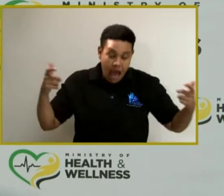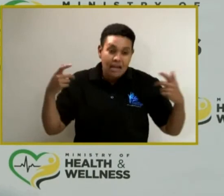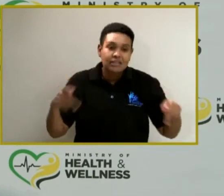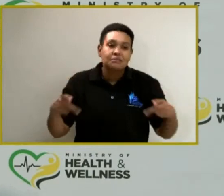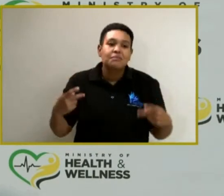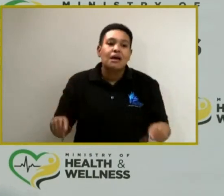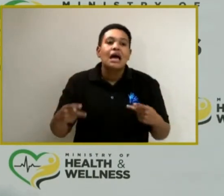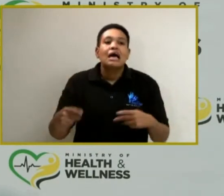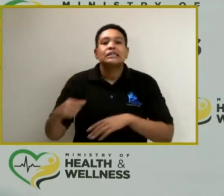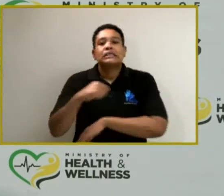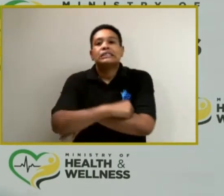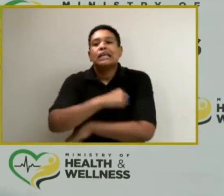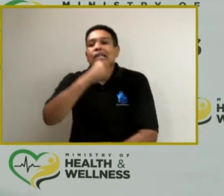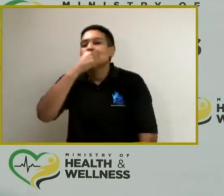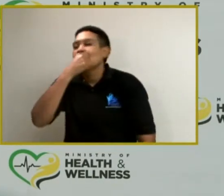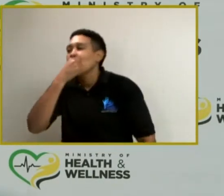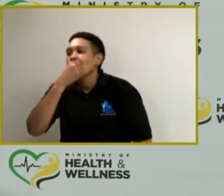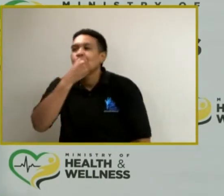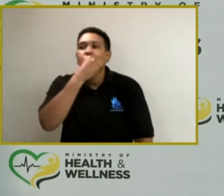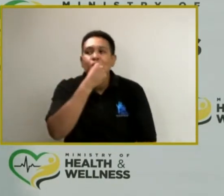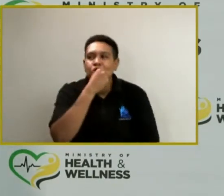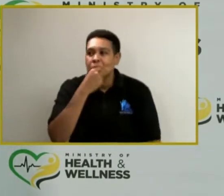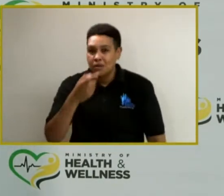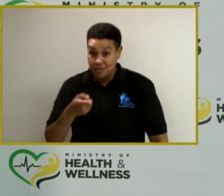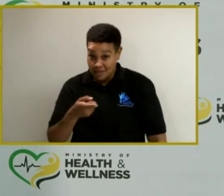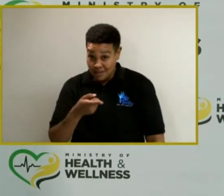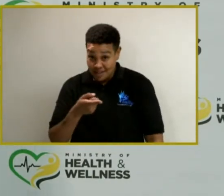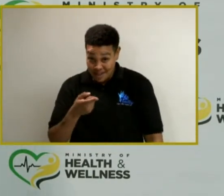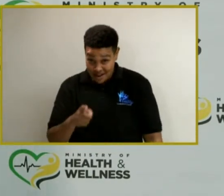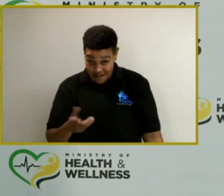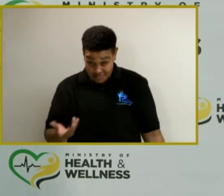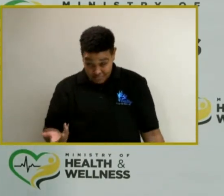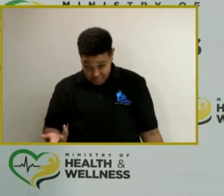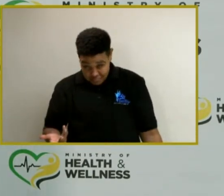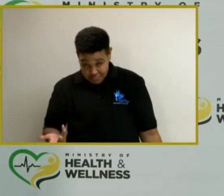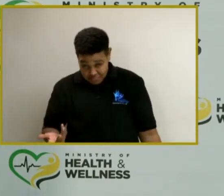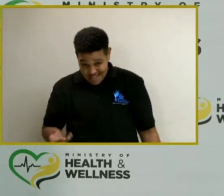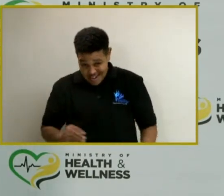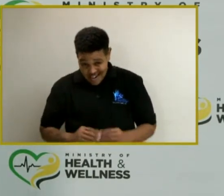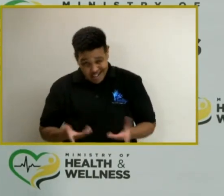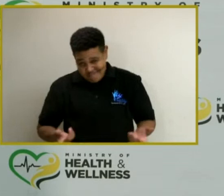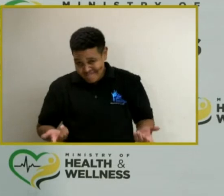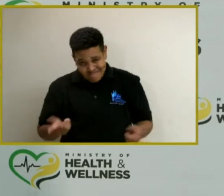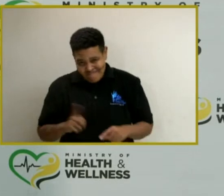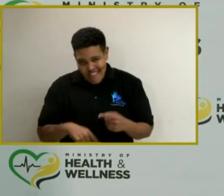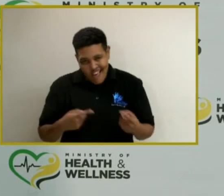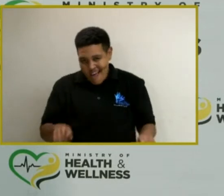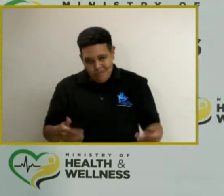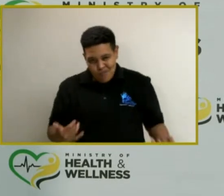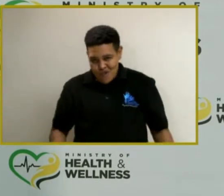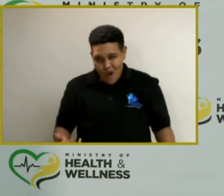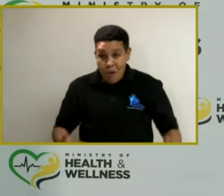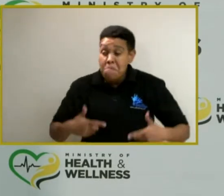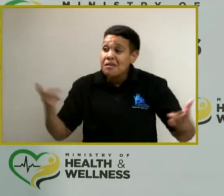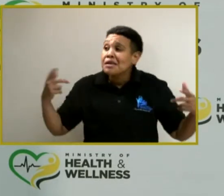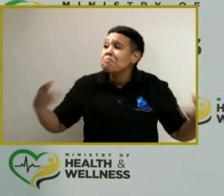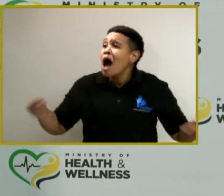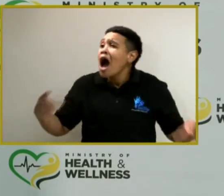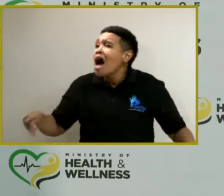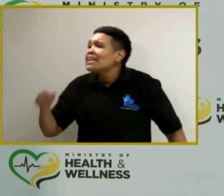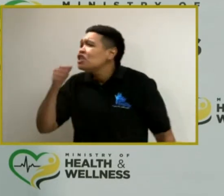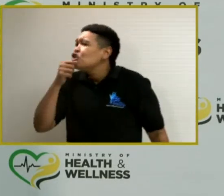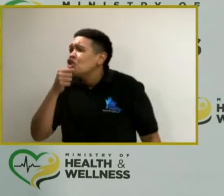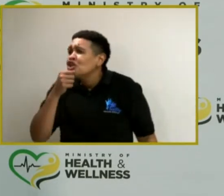parties and large stage shows and so on, then clearly where we are now with this positivity